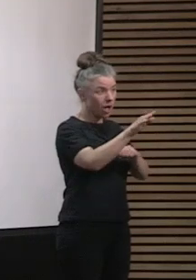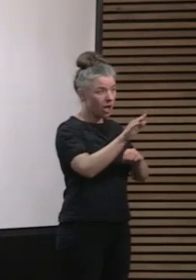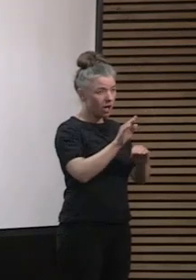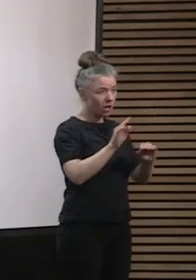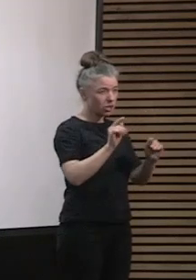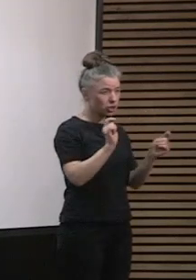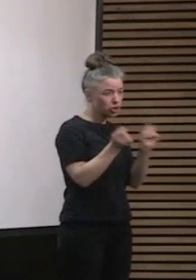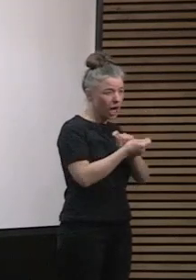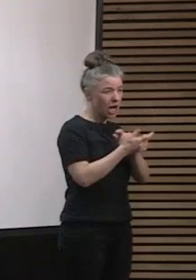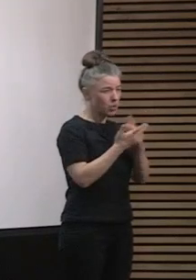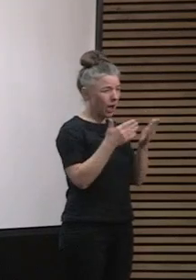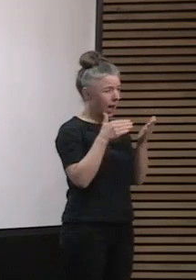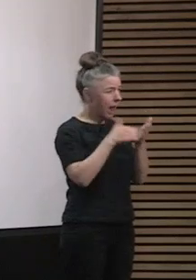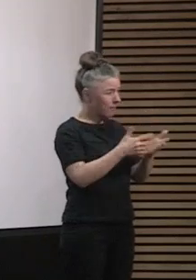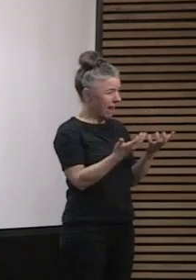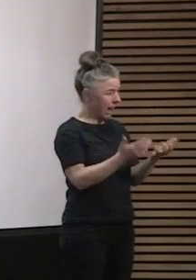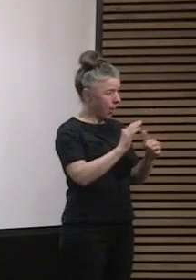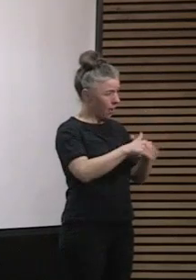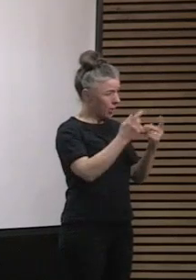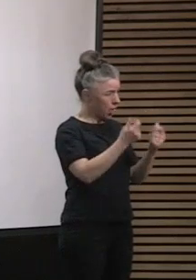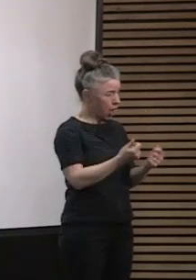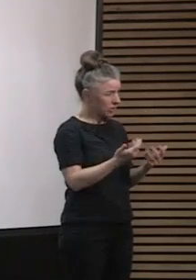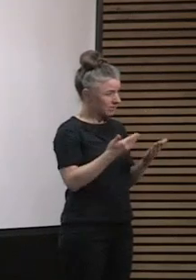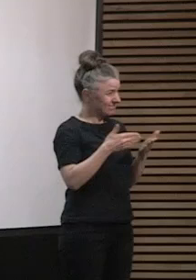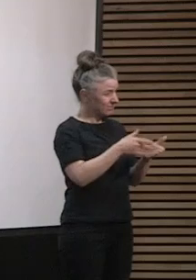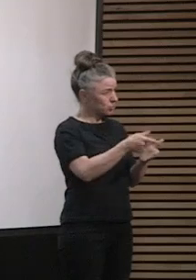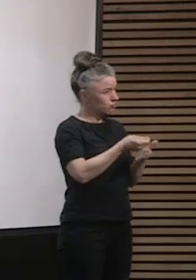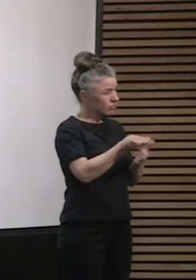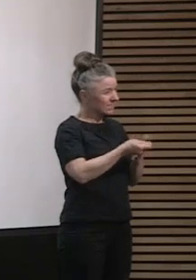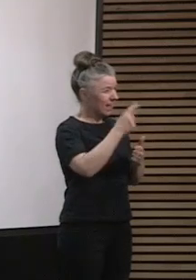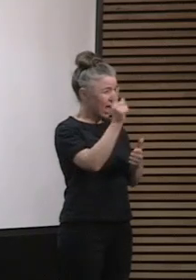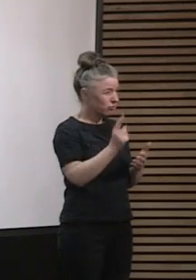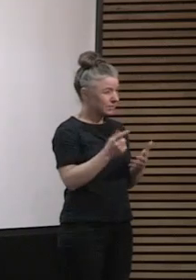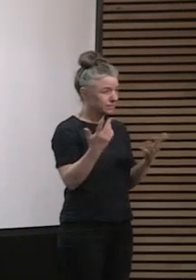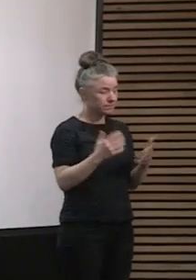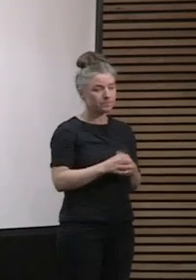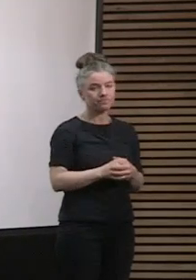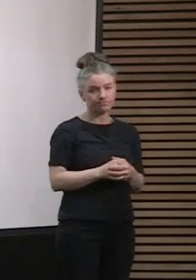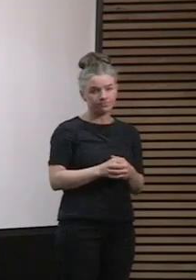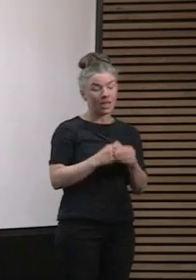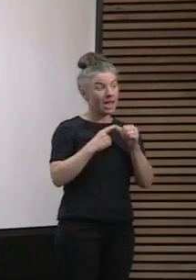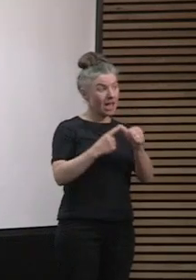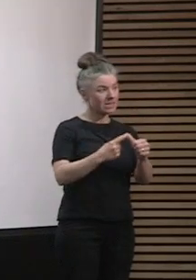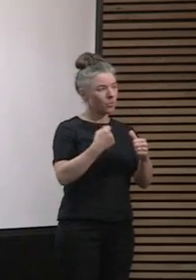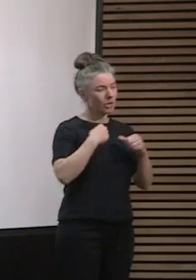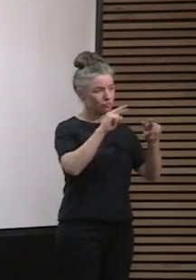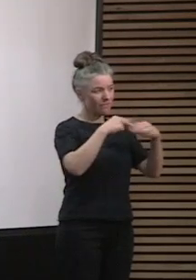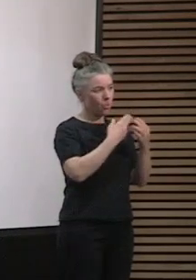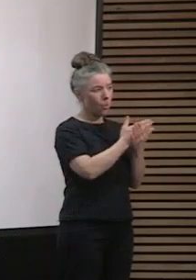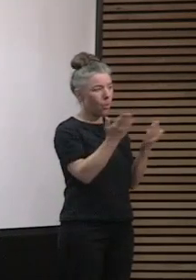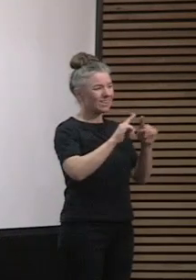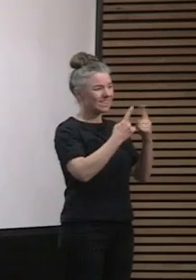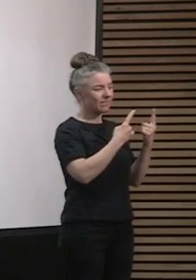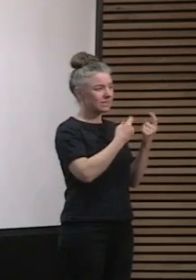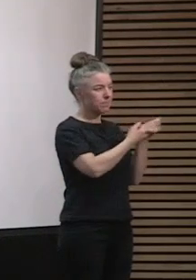any assistance with these costs? One of the things we are doing is taking a look at all of the support schemes that are currently available. And one of those, for